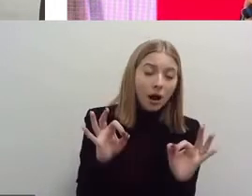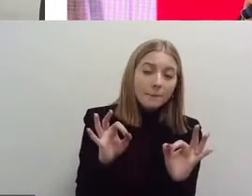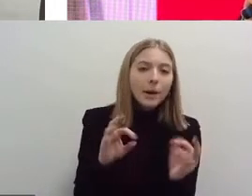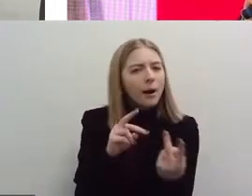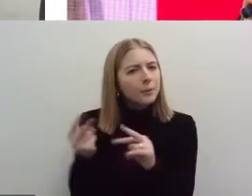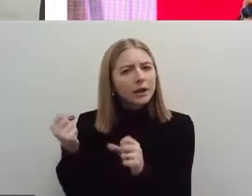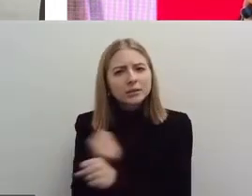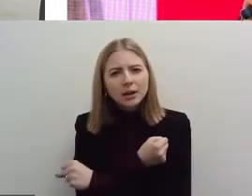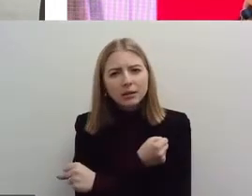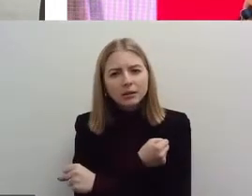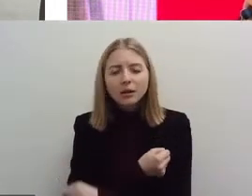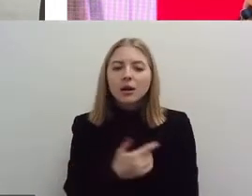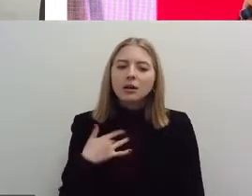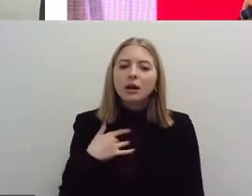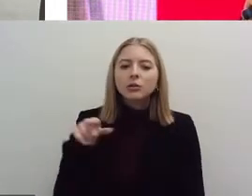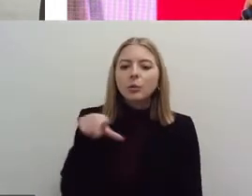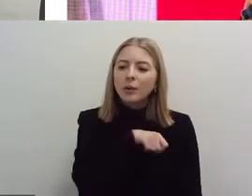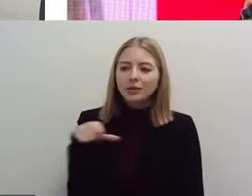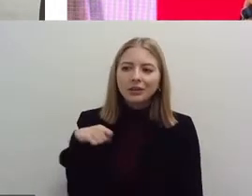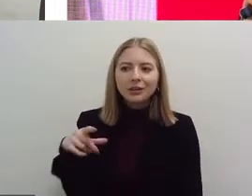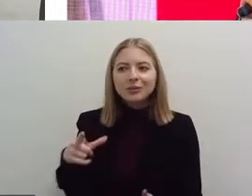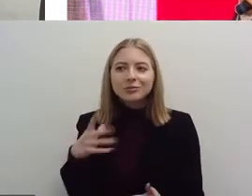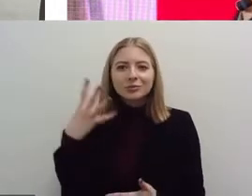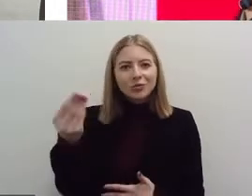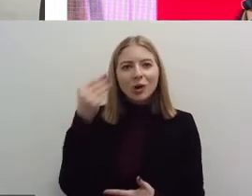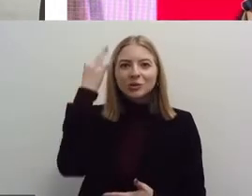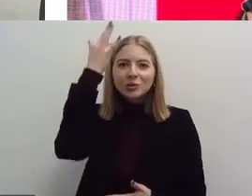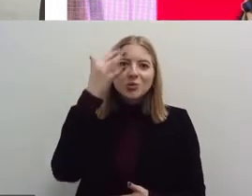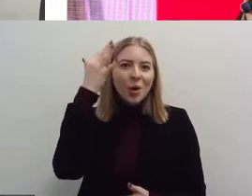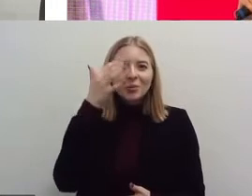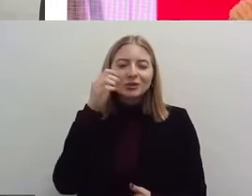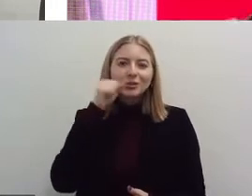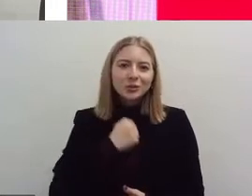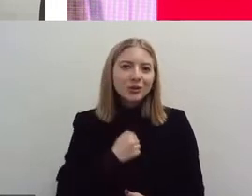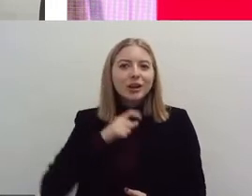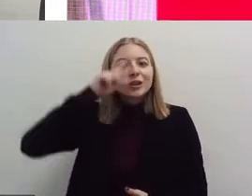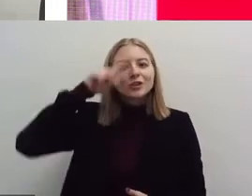the opinion that there are changes to be made, what are those changes?